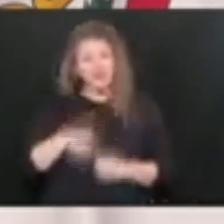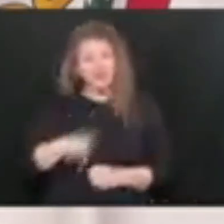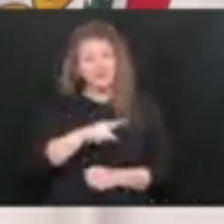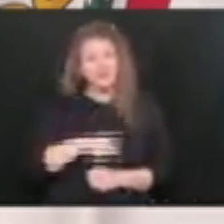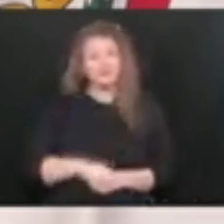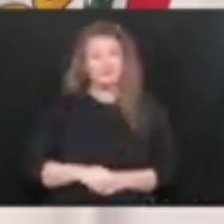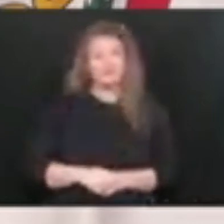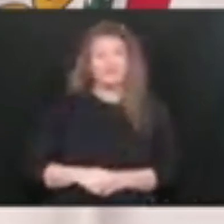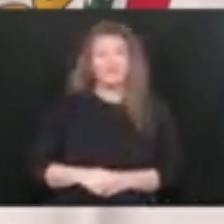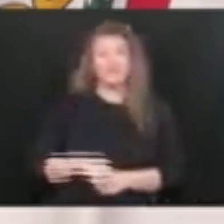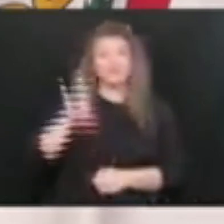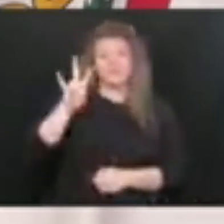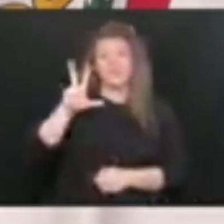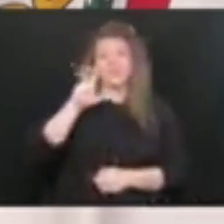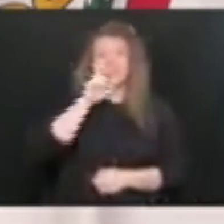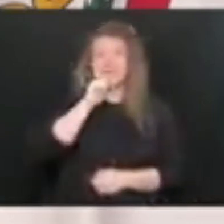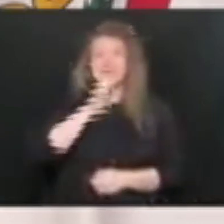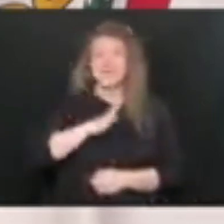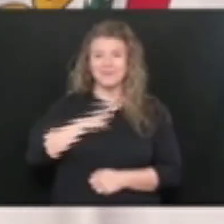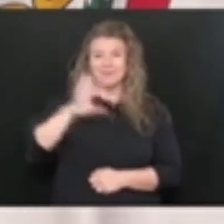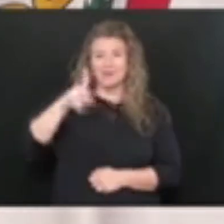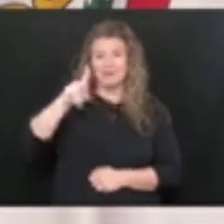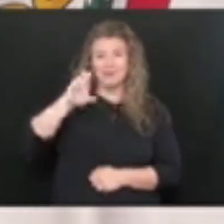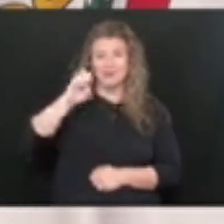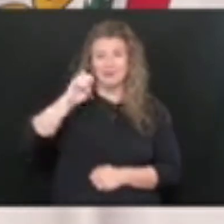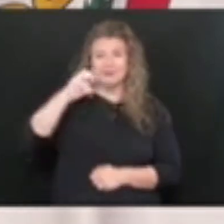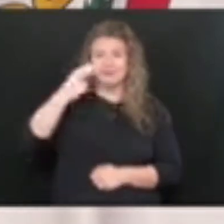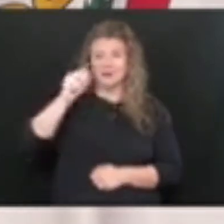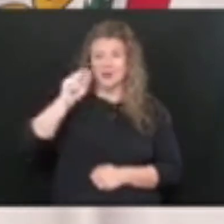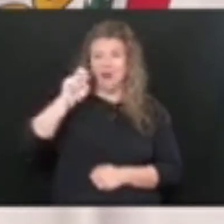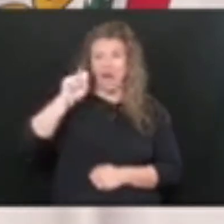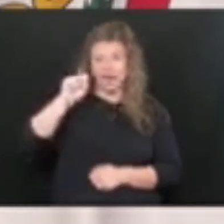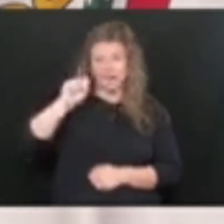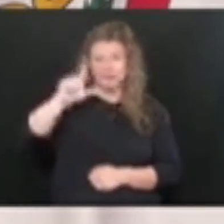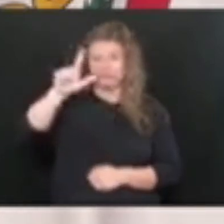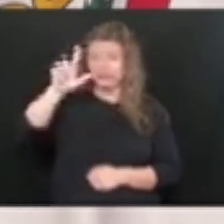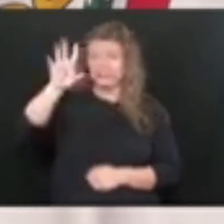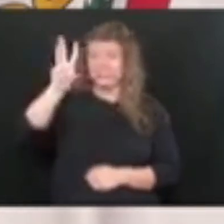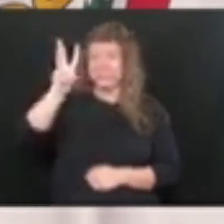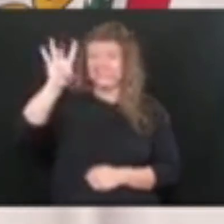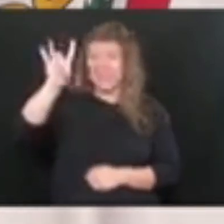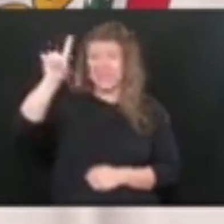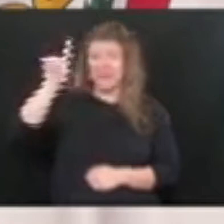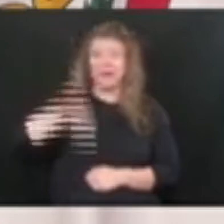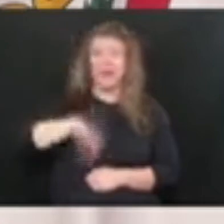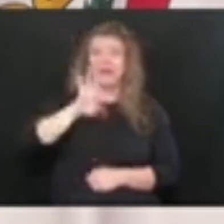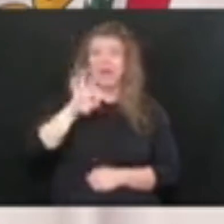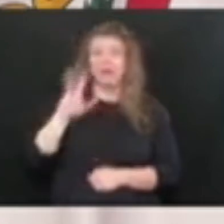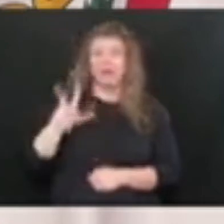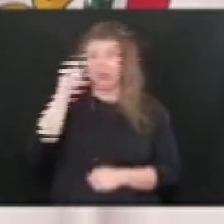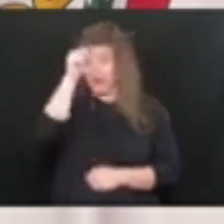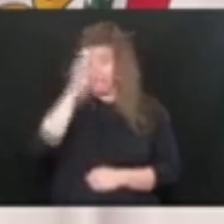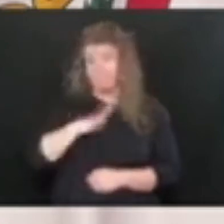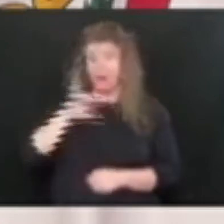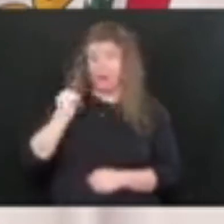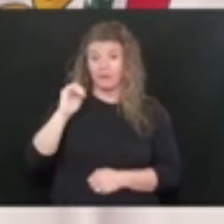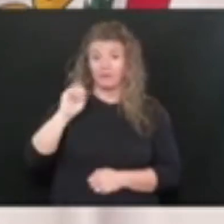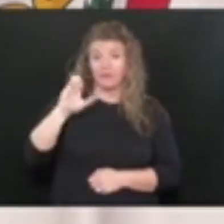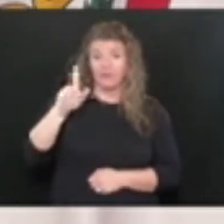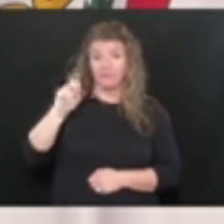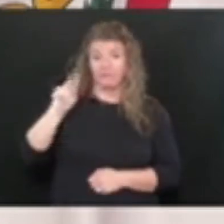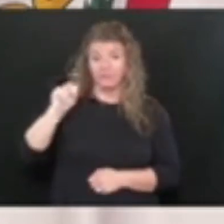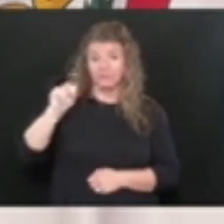is a 73-year-old female from Pocahontas County. The 2,681st death, a 93-year-old male from Jackson